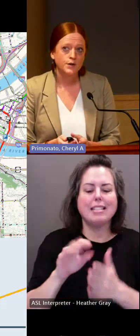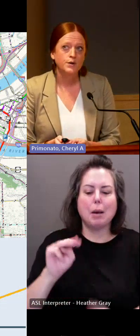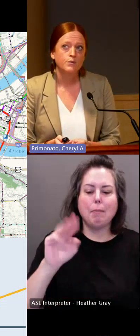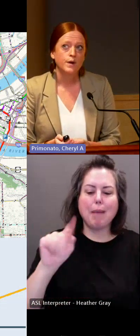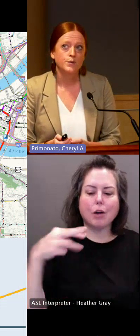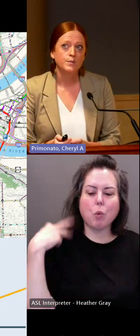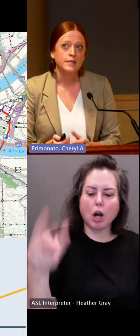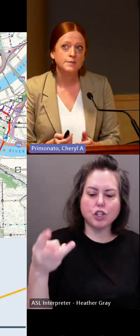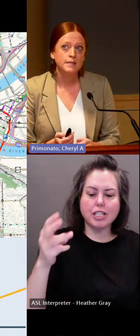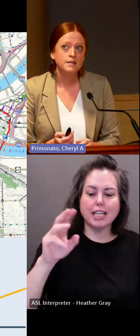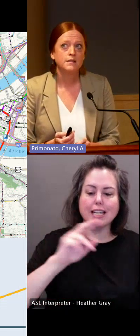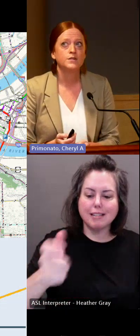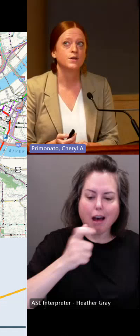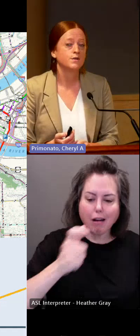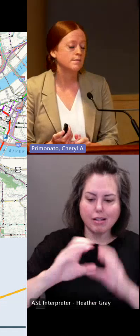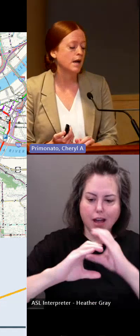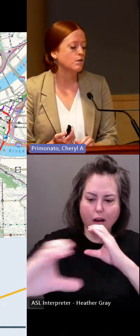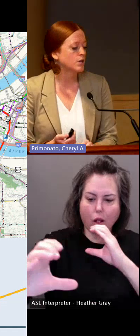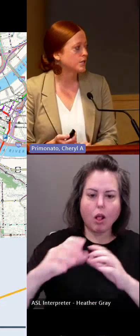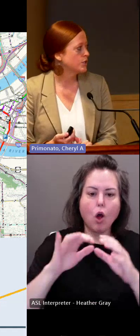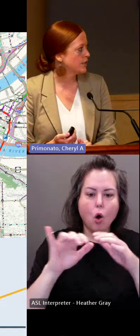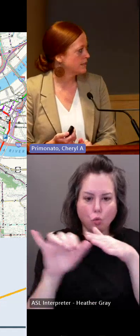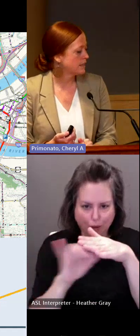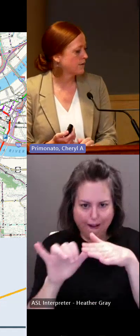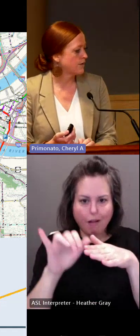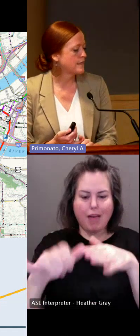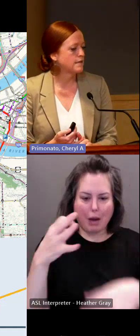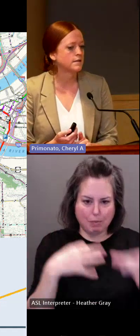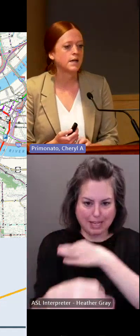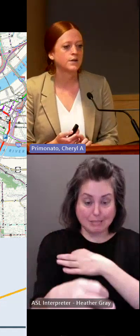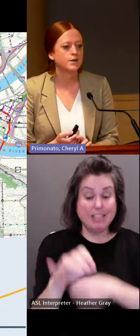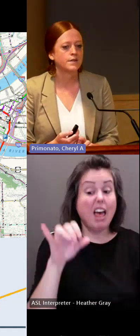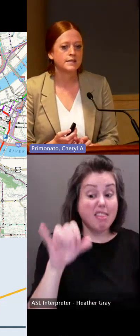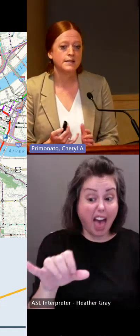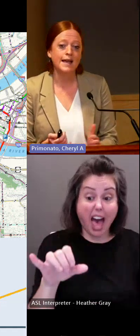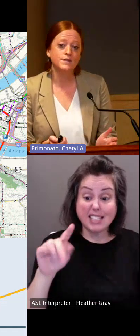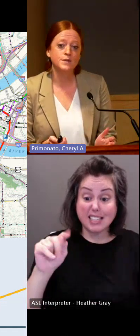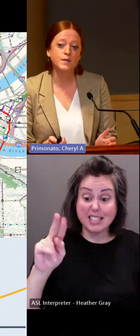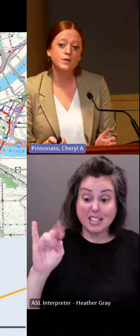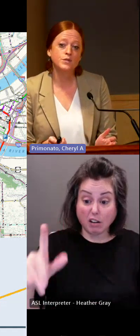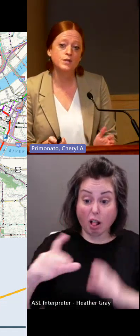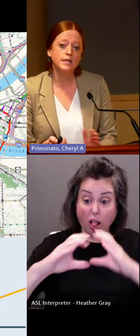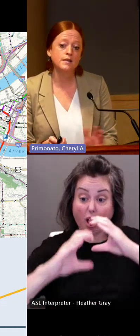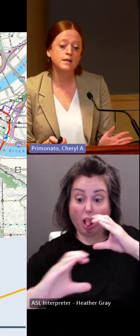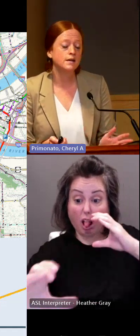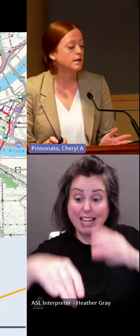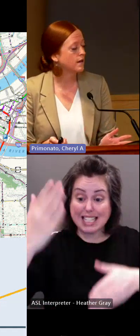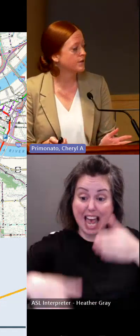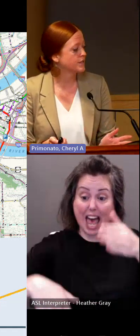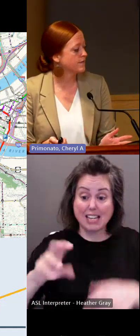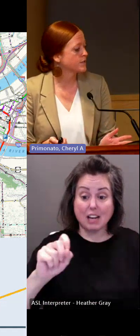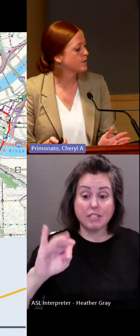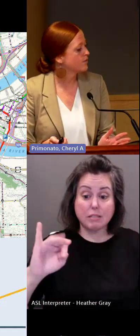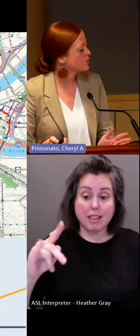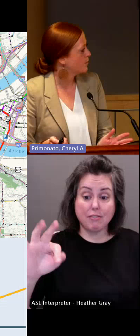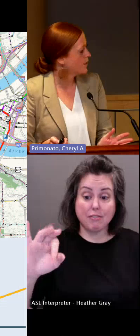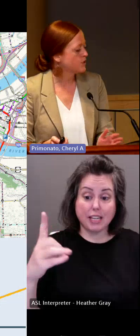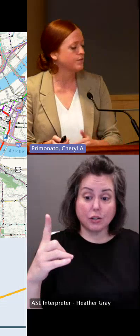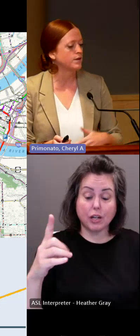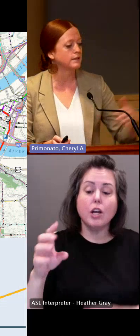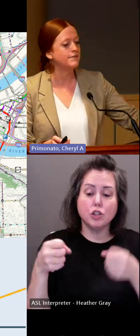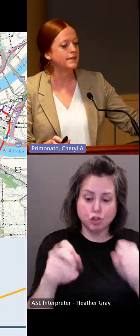Transit Tunnel rail replacement. So the Mount Washington Transit Tunnel is the tunnel that is at the end of Smithfield Street, at the other side of the